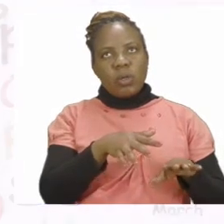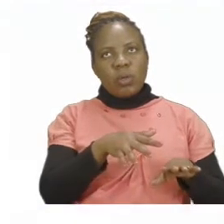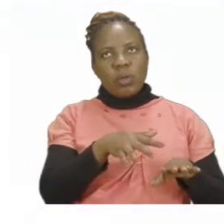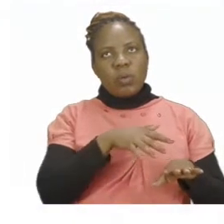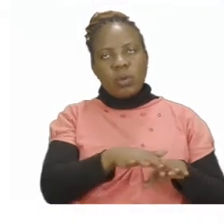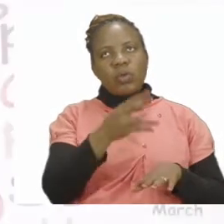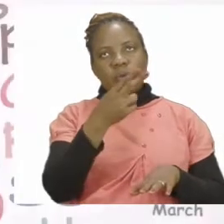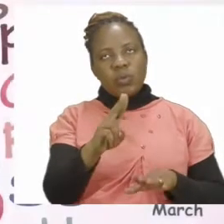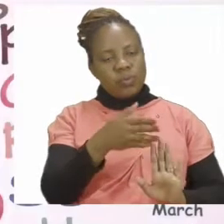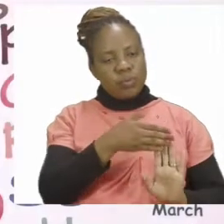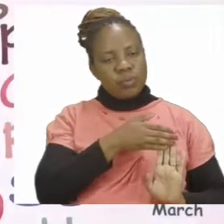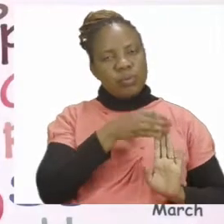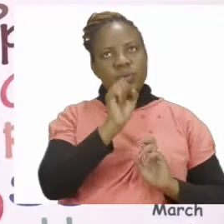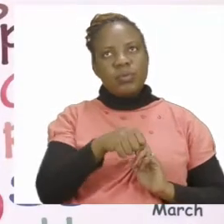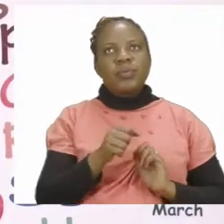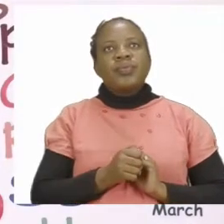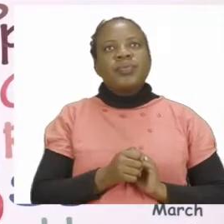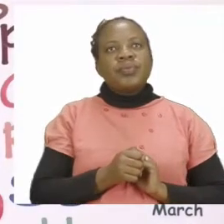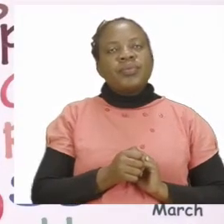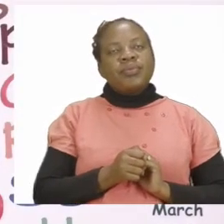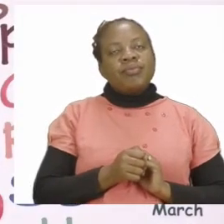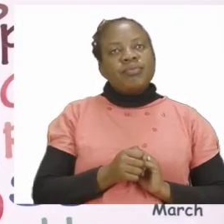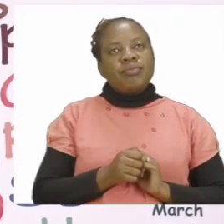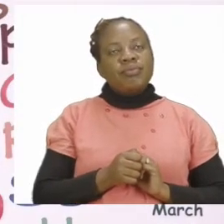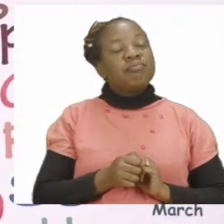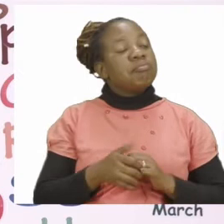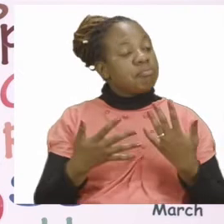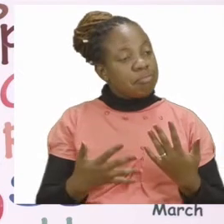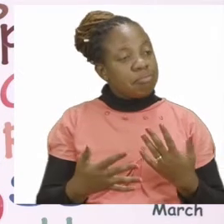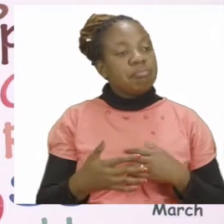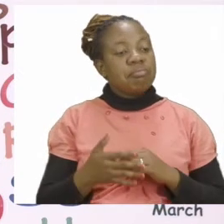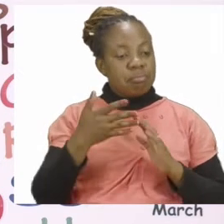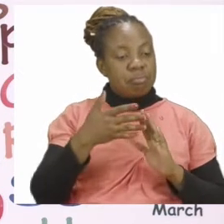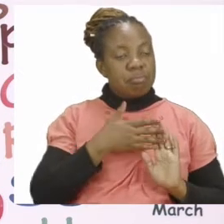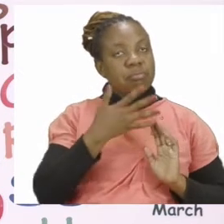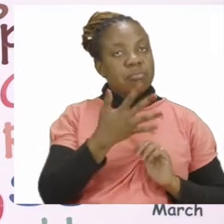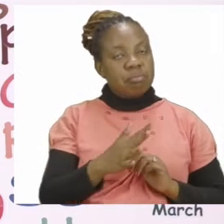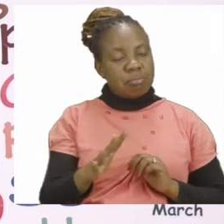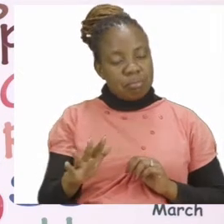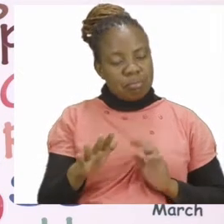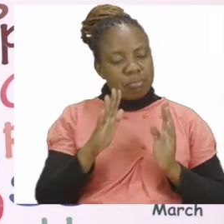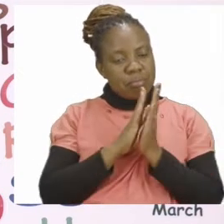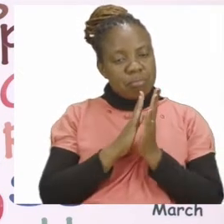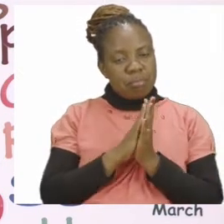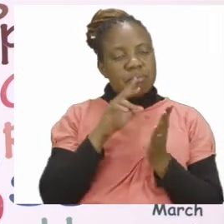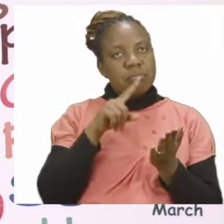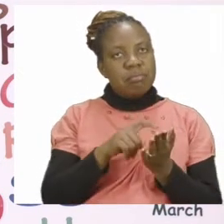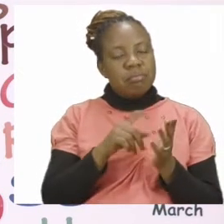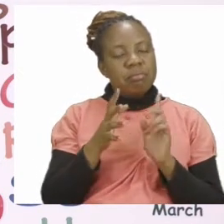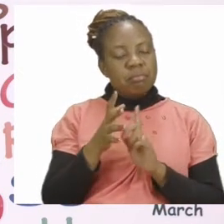Now, speaking of saving water, let's sanitize. Remember, boys and